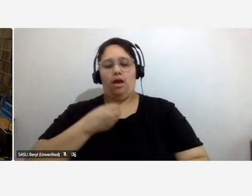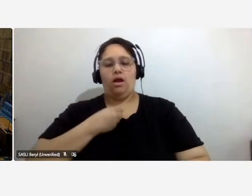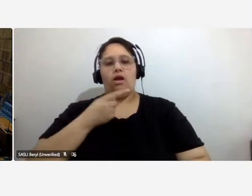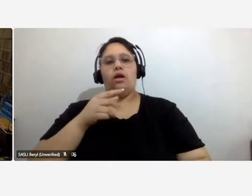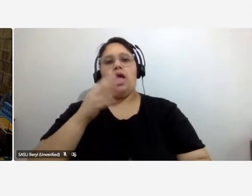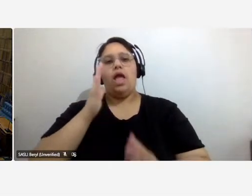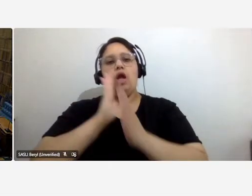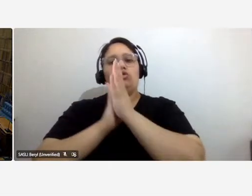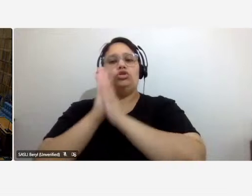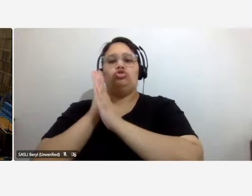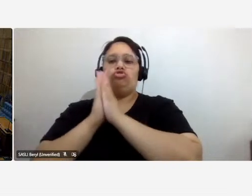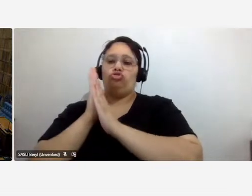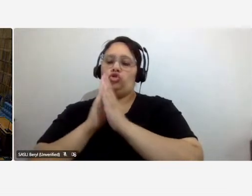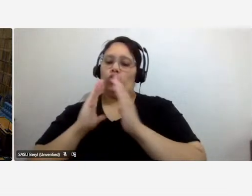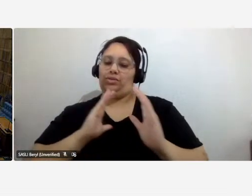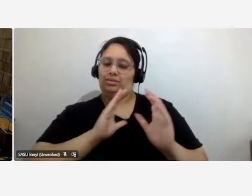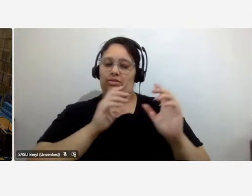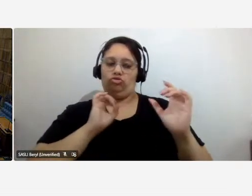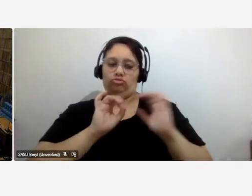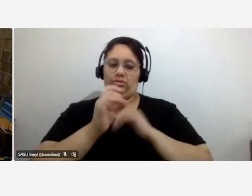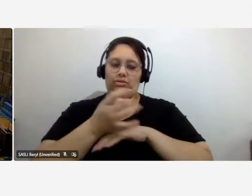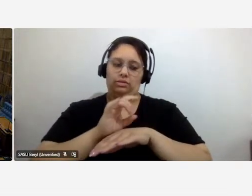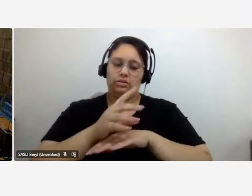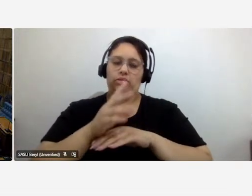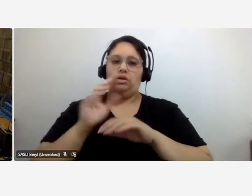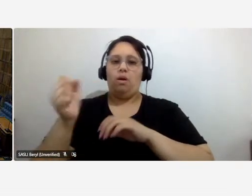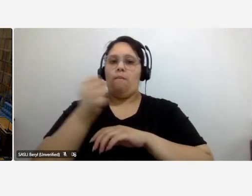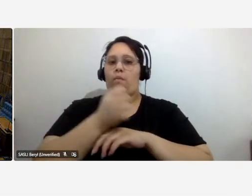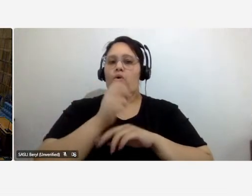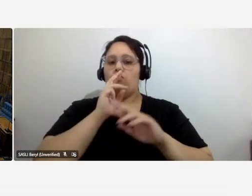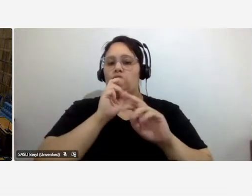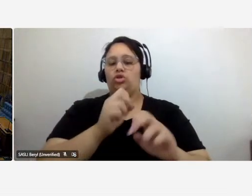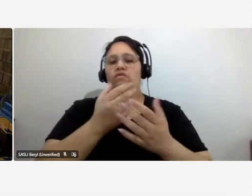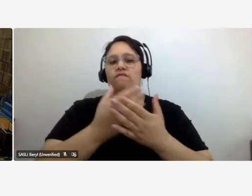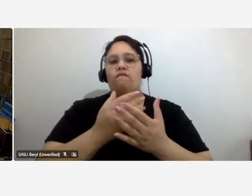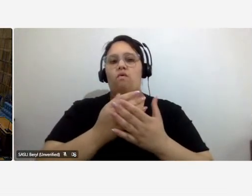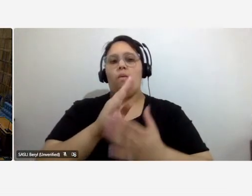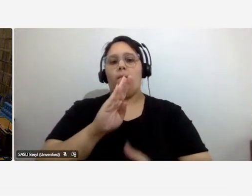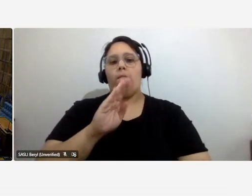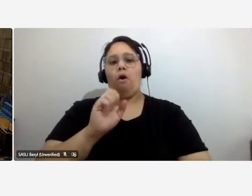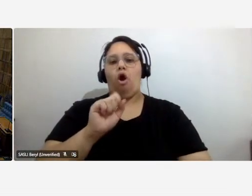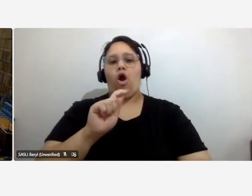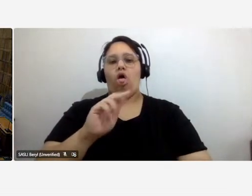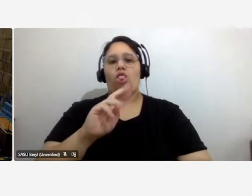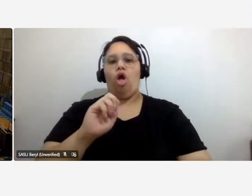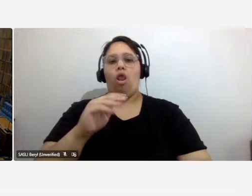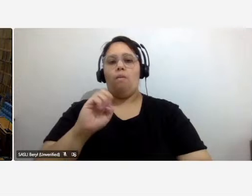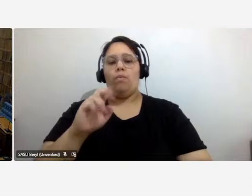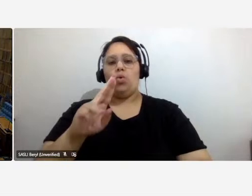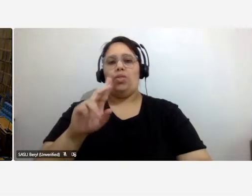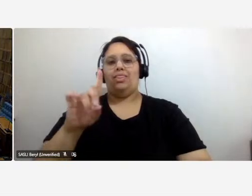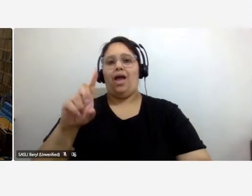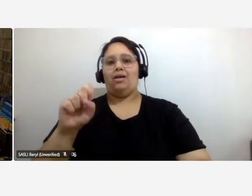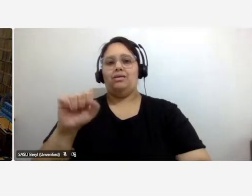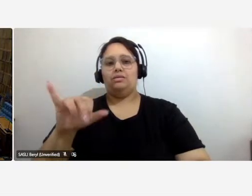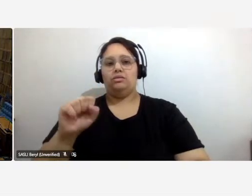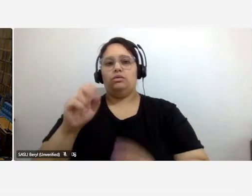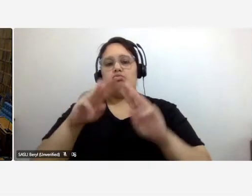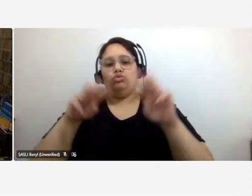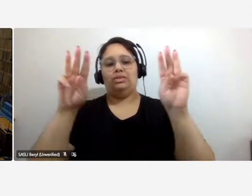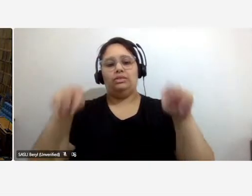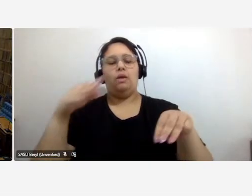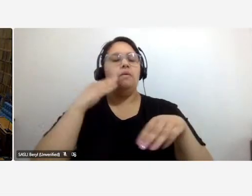were appointed to do research for the Bartholomew Dias Museum in Mossel Bay, specifically to look